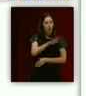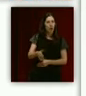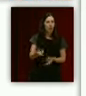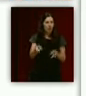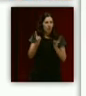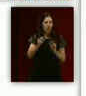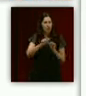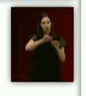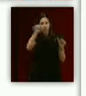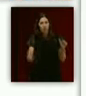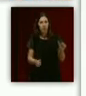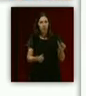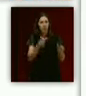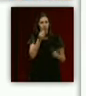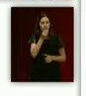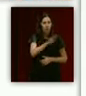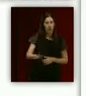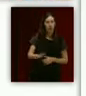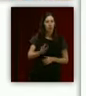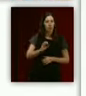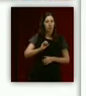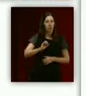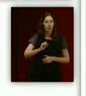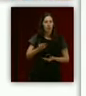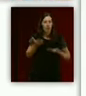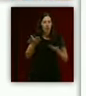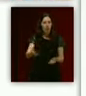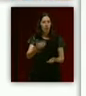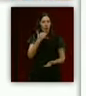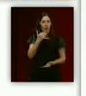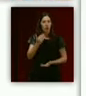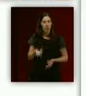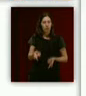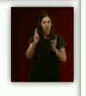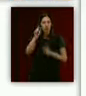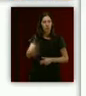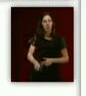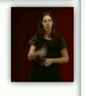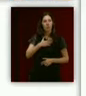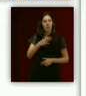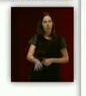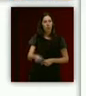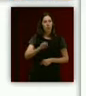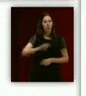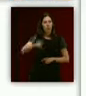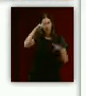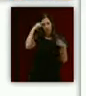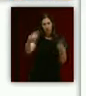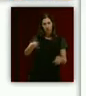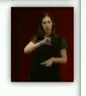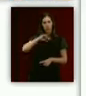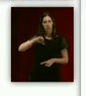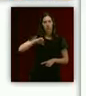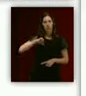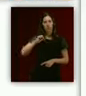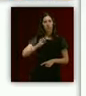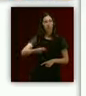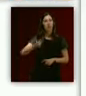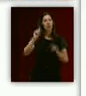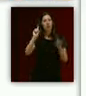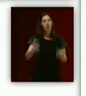from the physiotherapy point of view. This is much better than sitting in a wheelchair, especially for those who can have